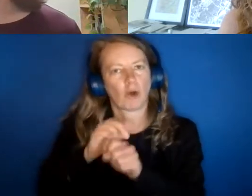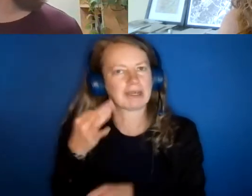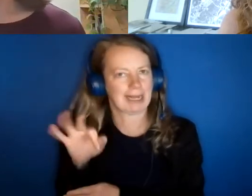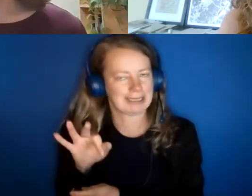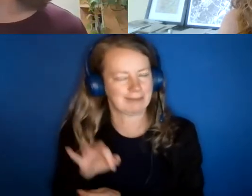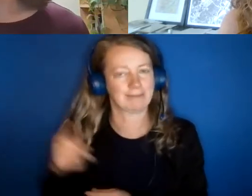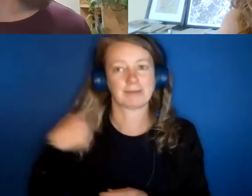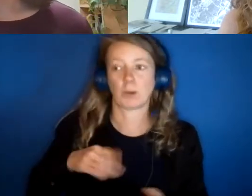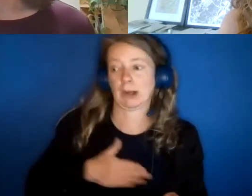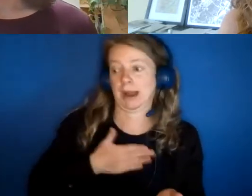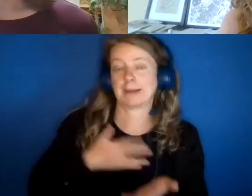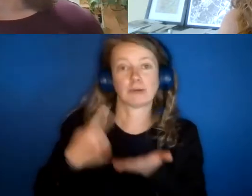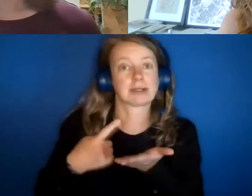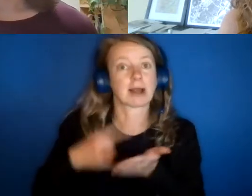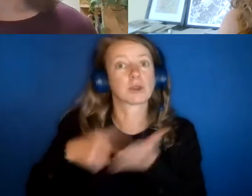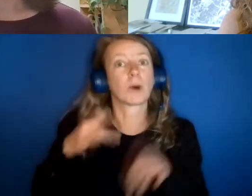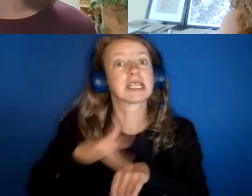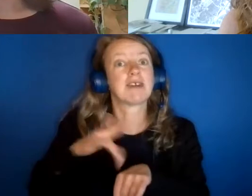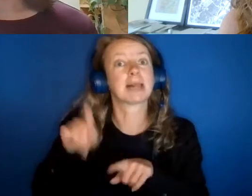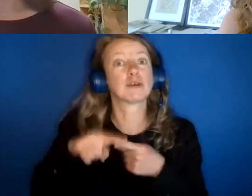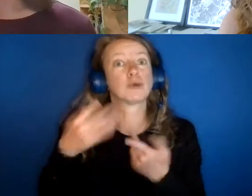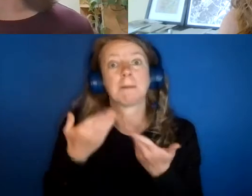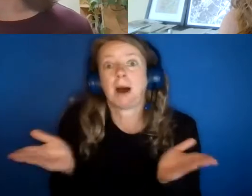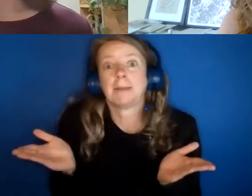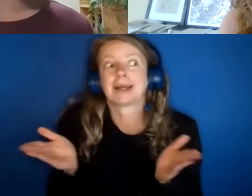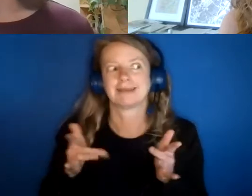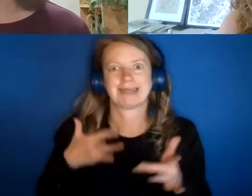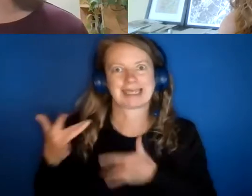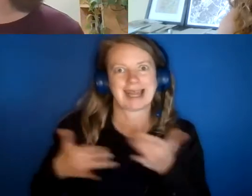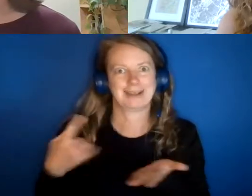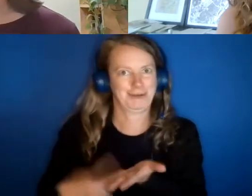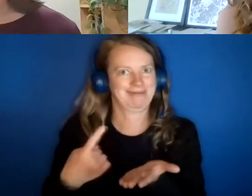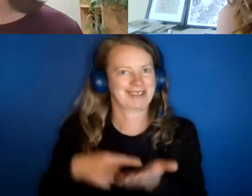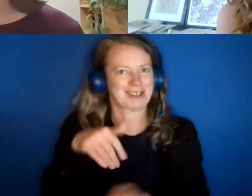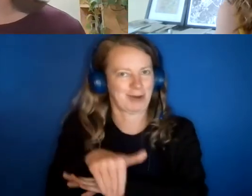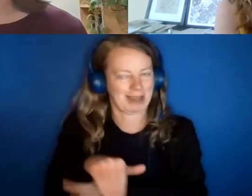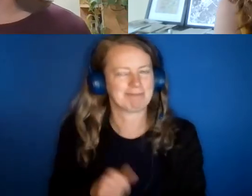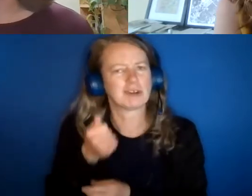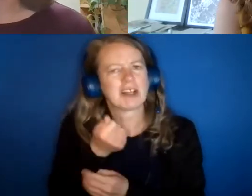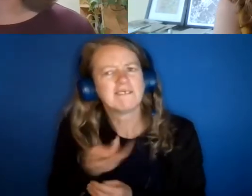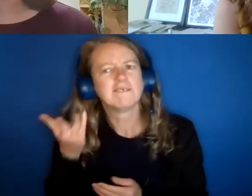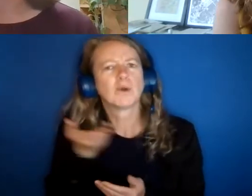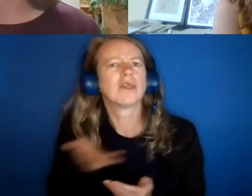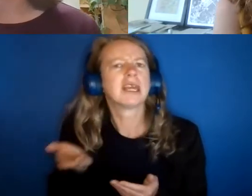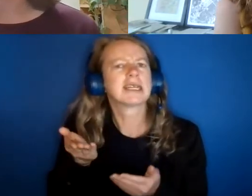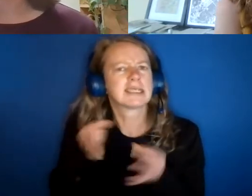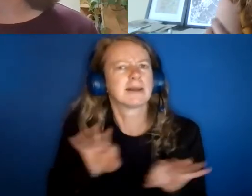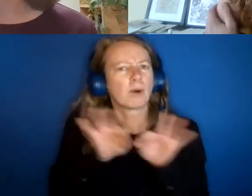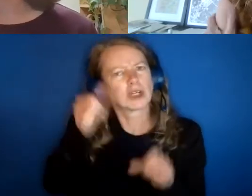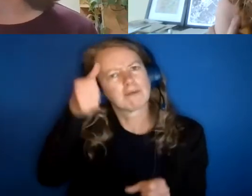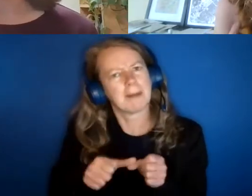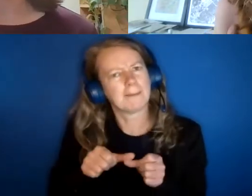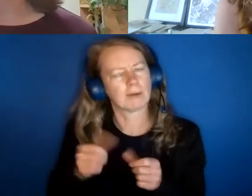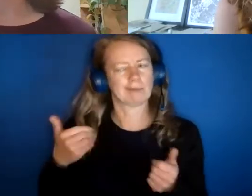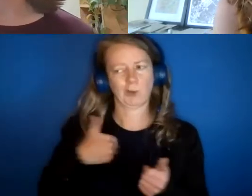can't wait to dive in. We just have a few housekeeping tips. So we do have